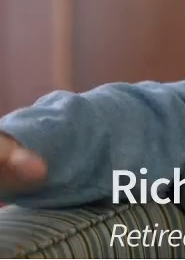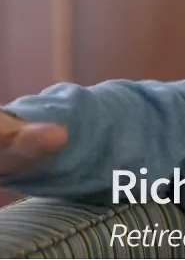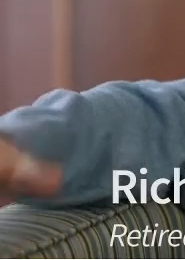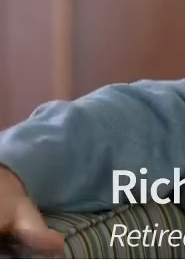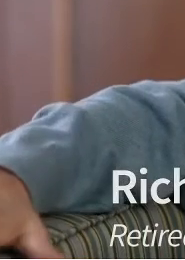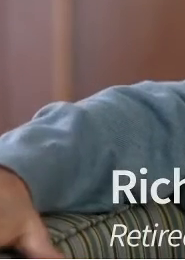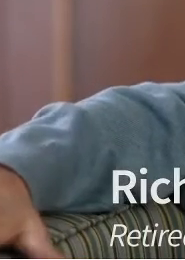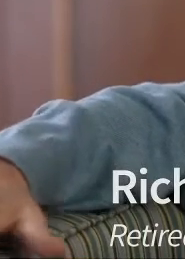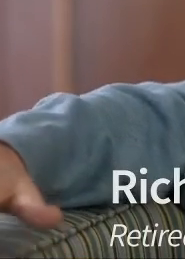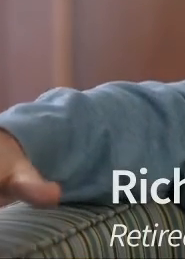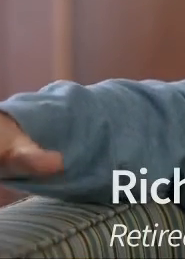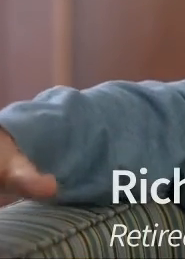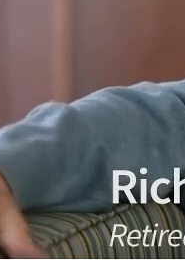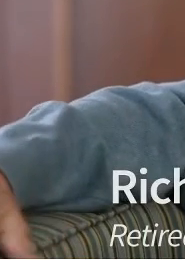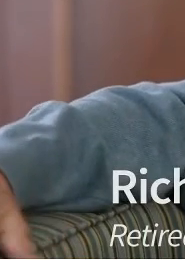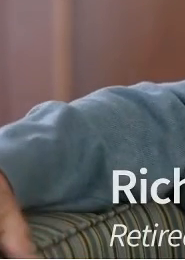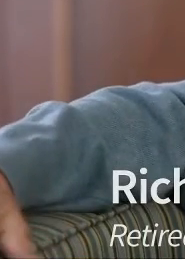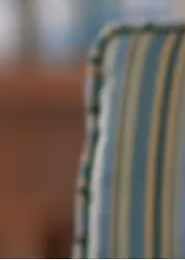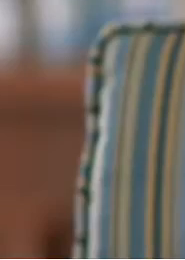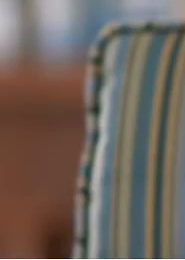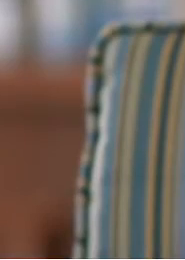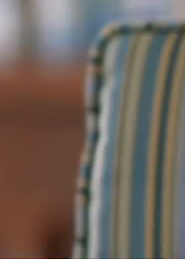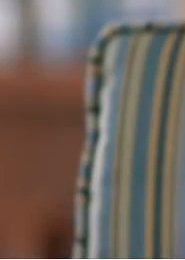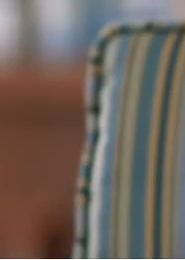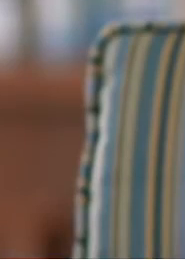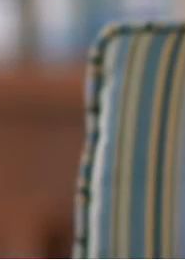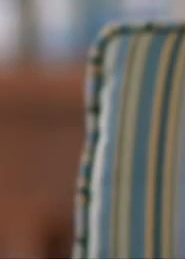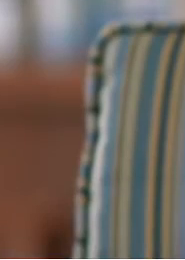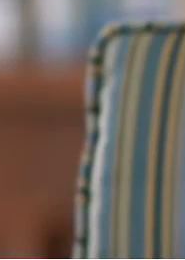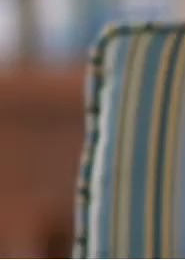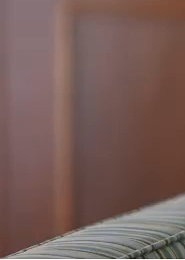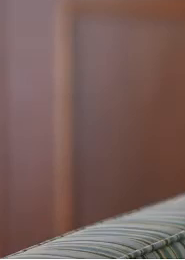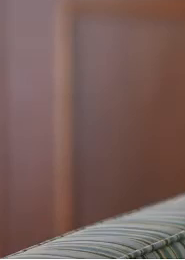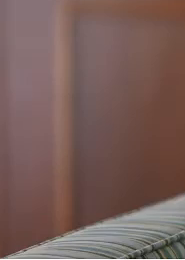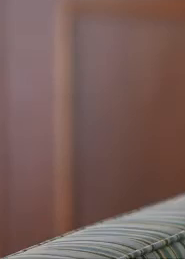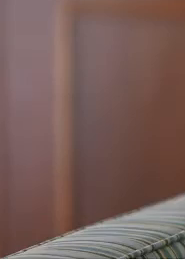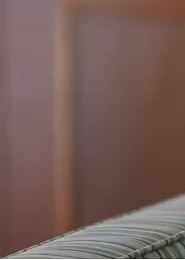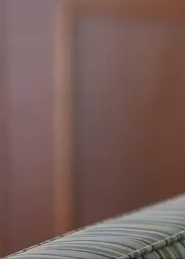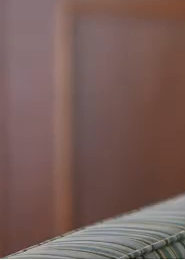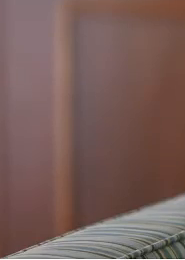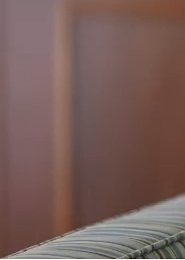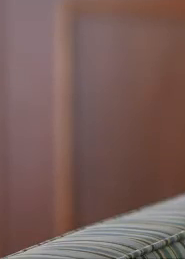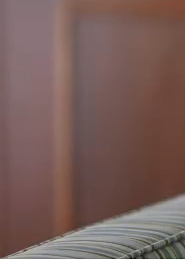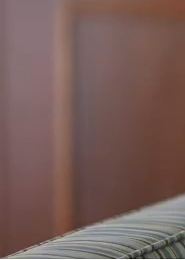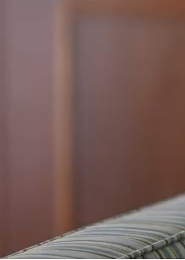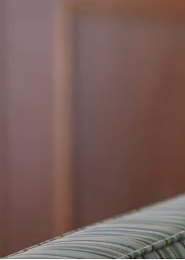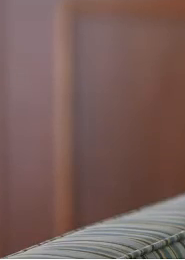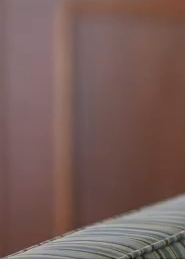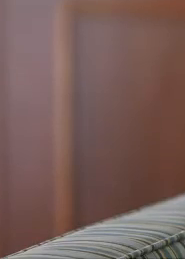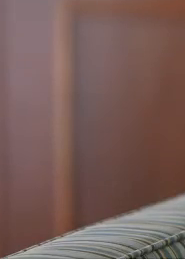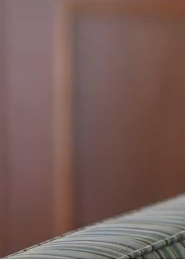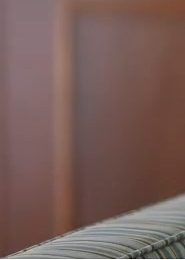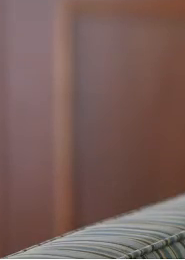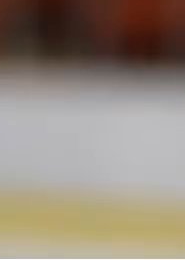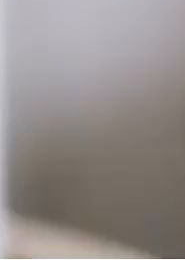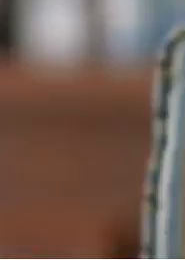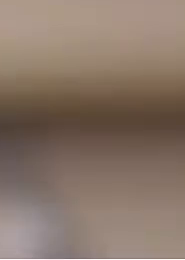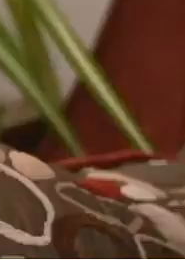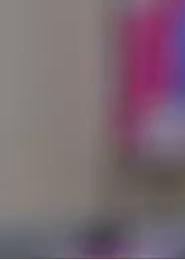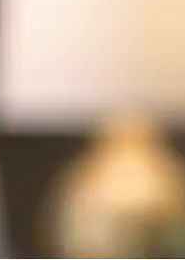I think it's essential that people do it. We're all in this together. Once you realize that, it found it a lot